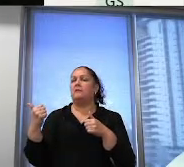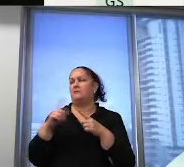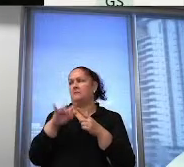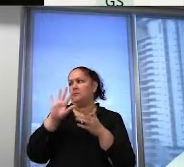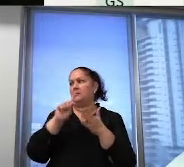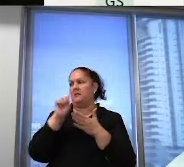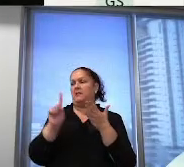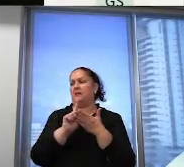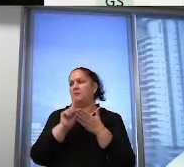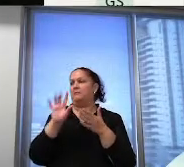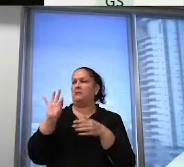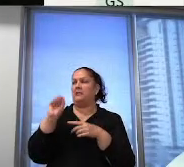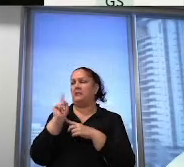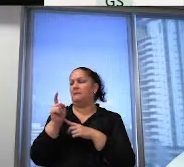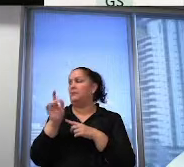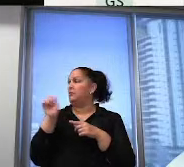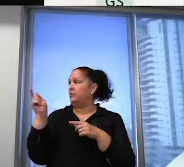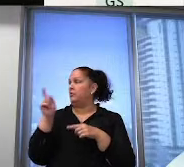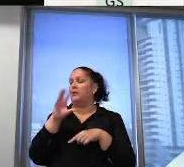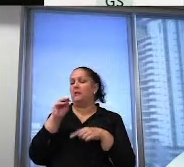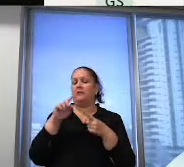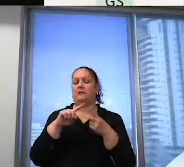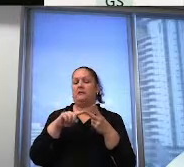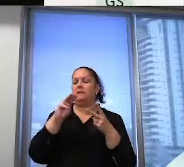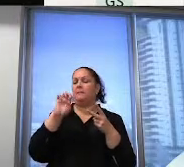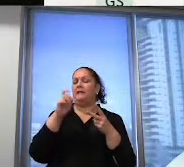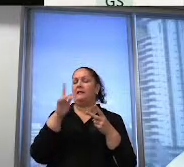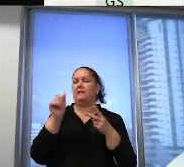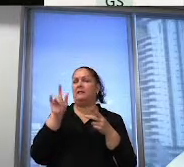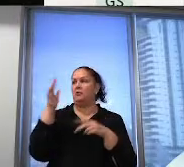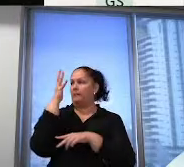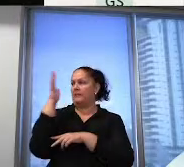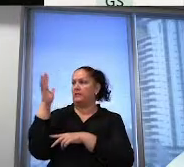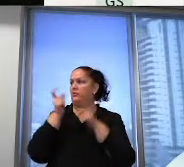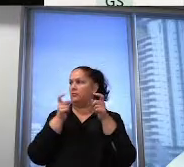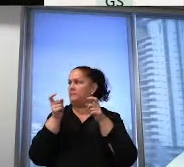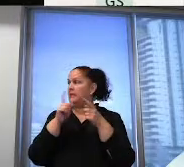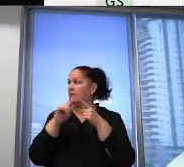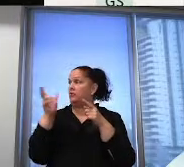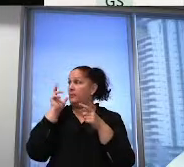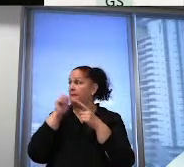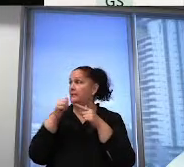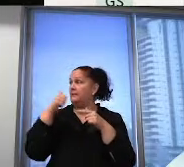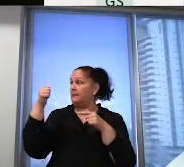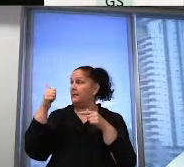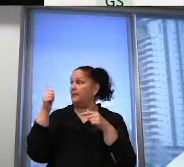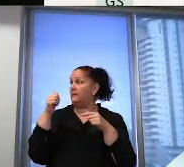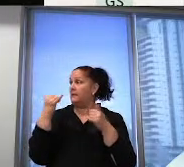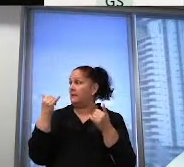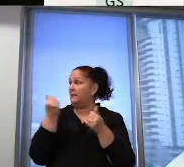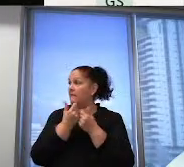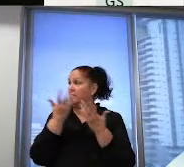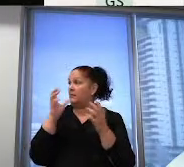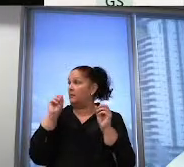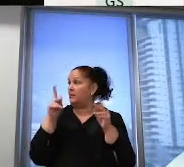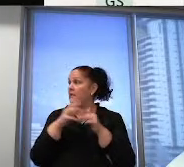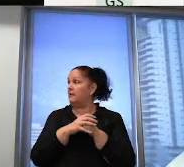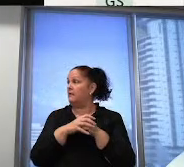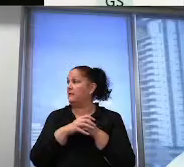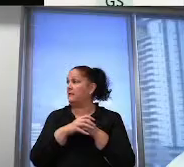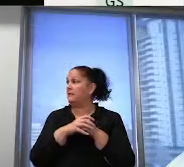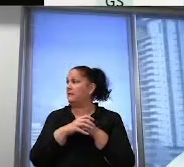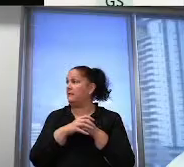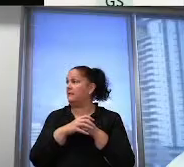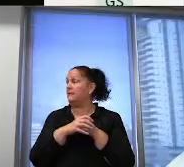next hour or so, 90 minutes, you and Mr. Melendez, vegetation management. Can you hear me okay in the back now? Everything